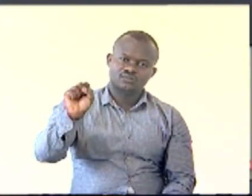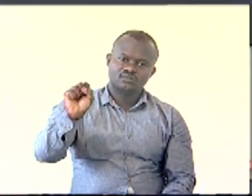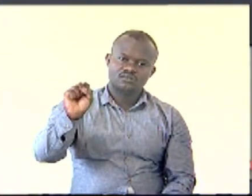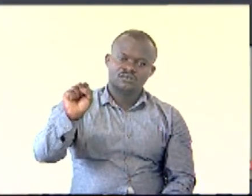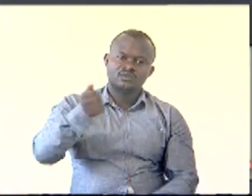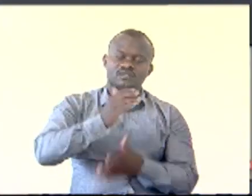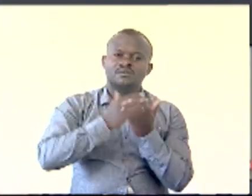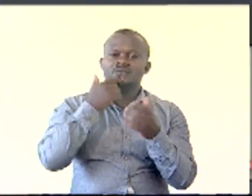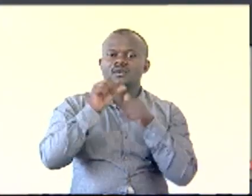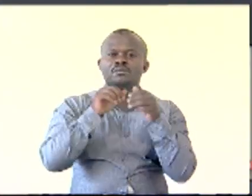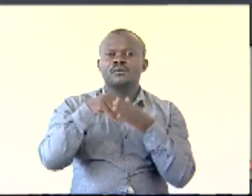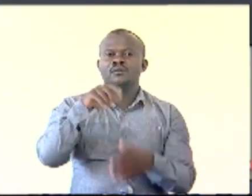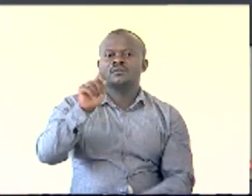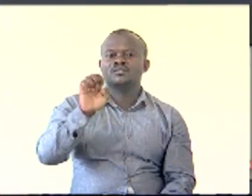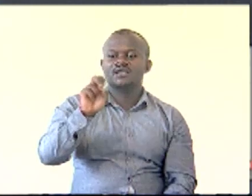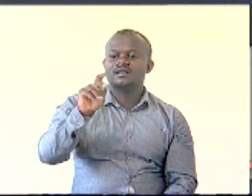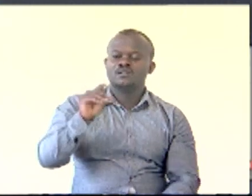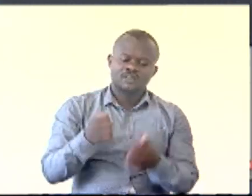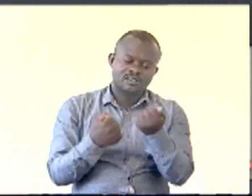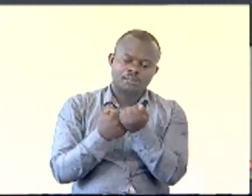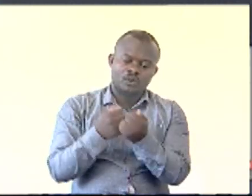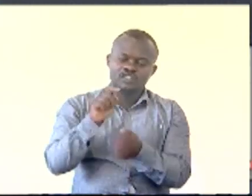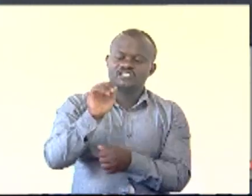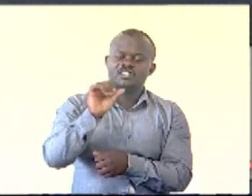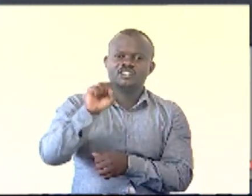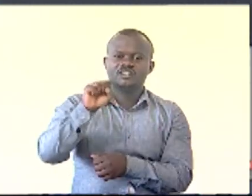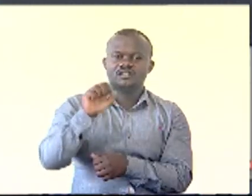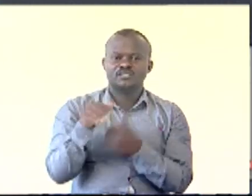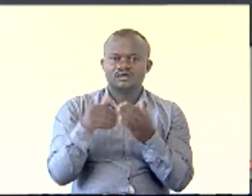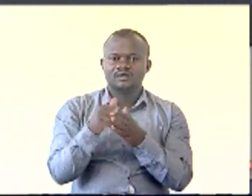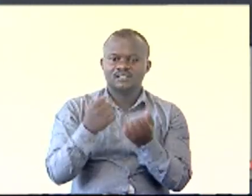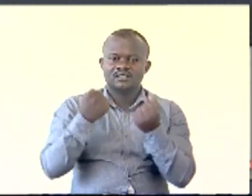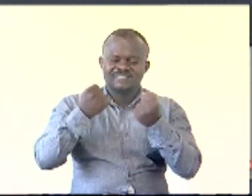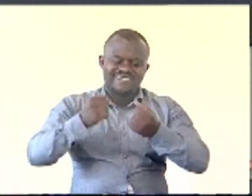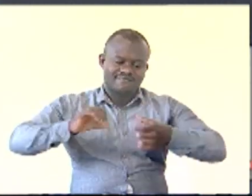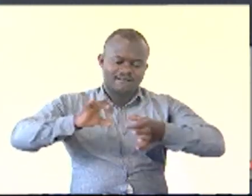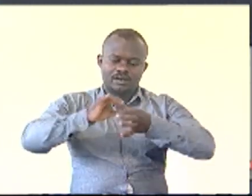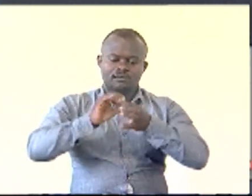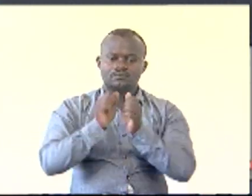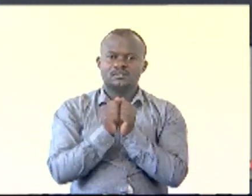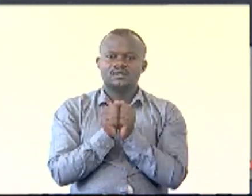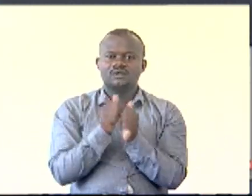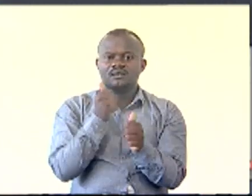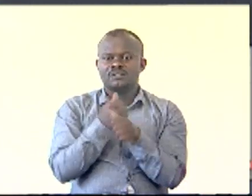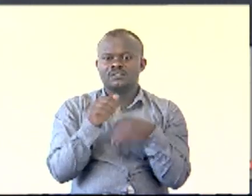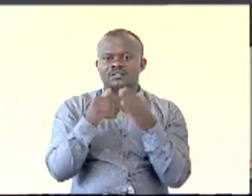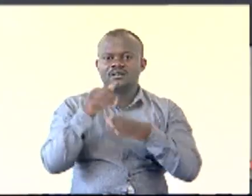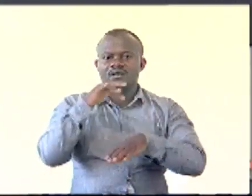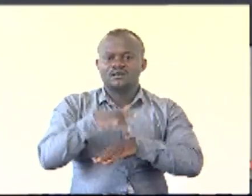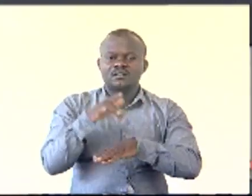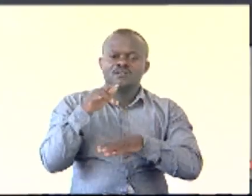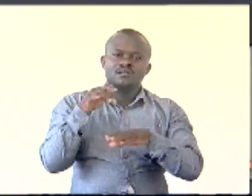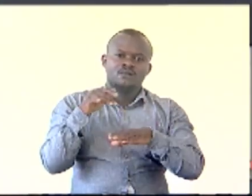Some will talk about tendon supporting tissues. These are tough connective tissues which attaches a muscle to